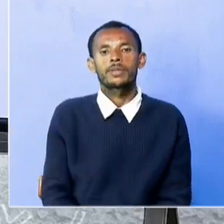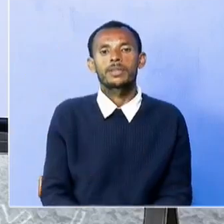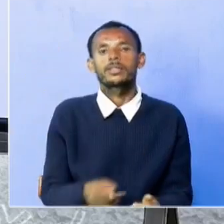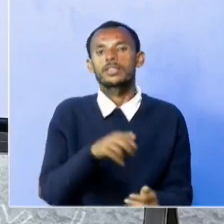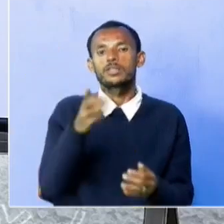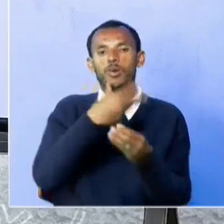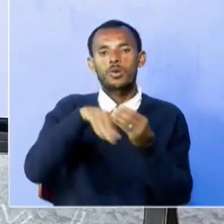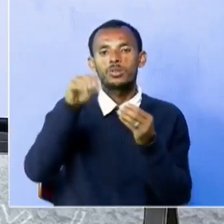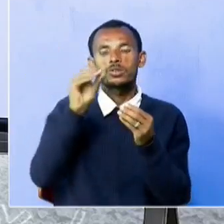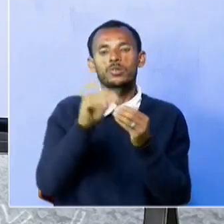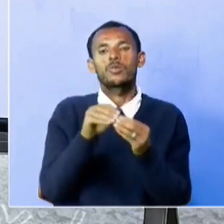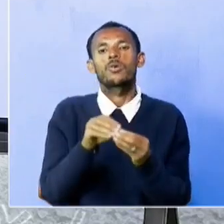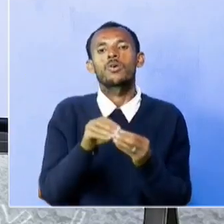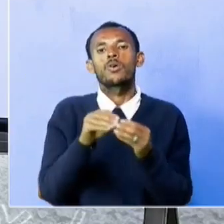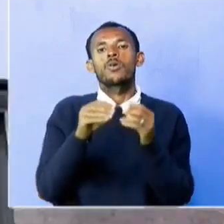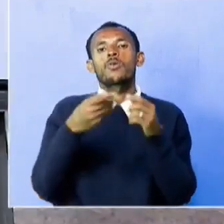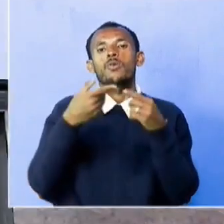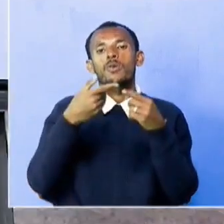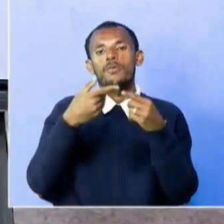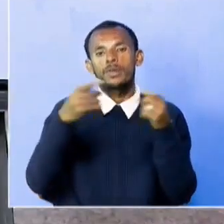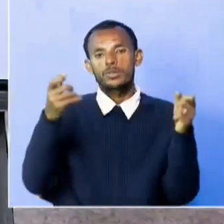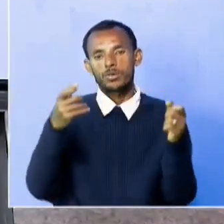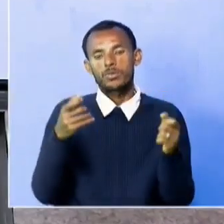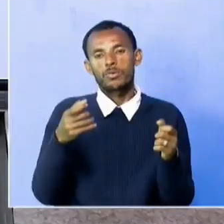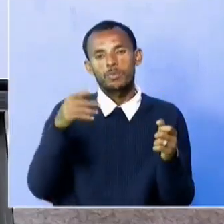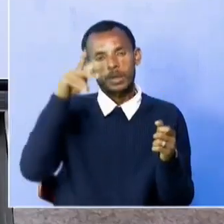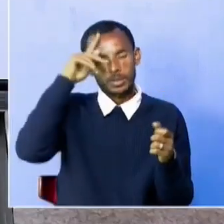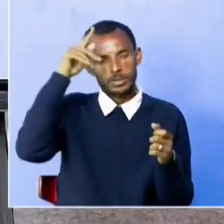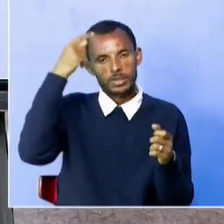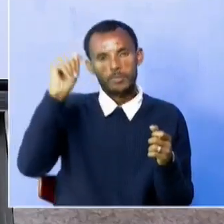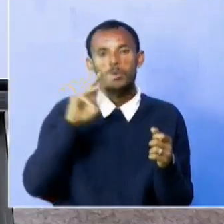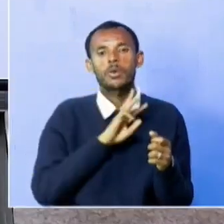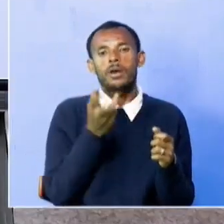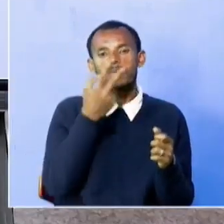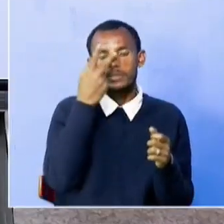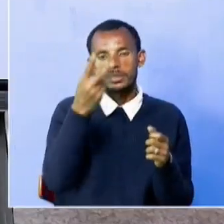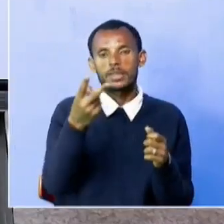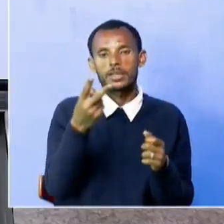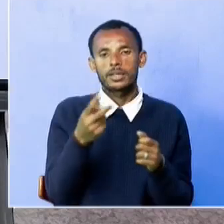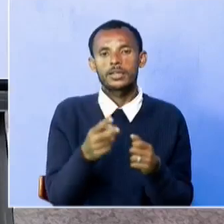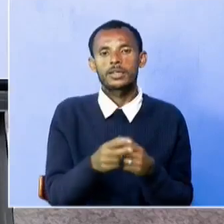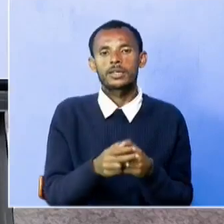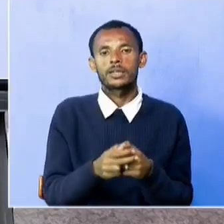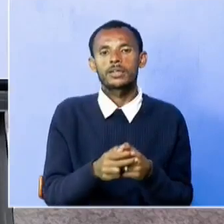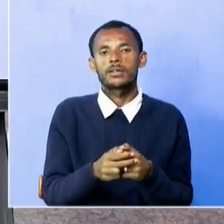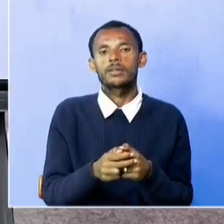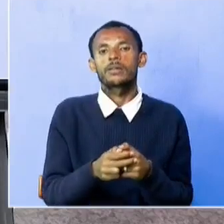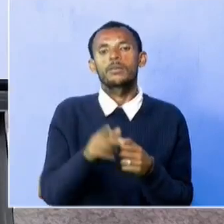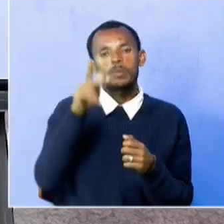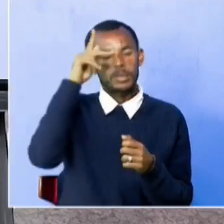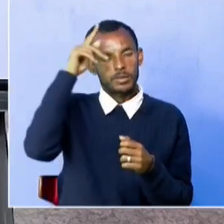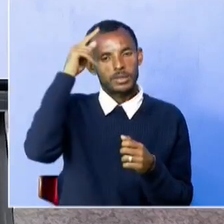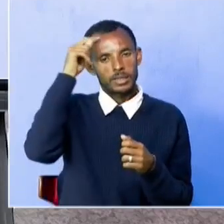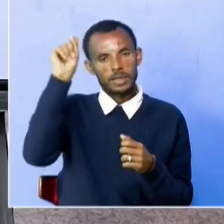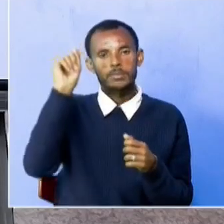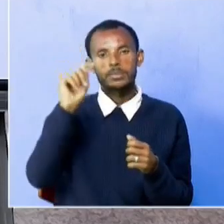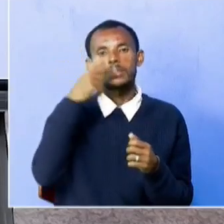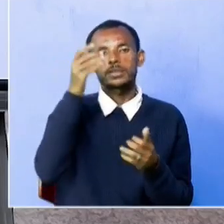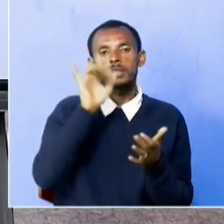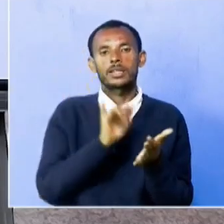is also a converse of Pythagoras theorem. Already we have seen that Pythagoras theorem